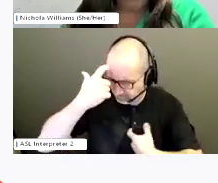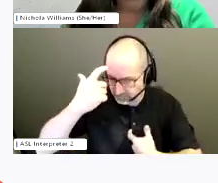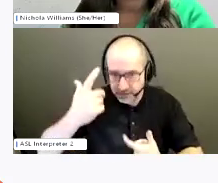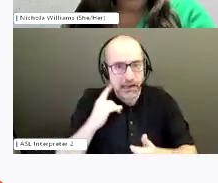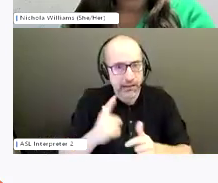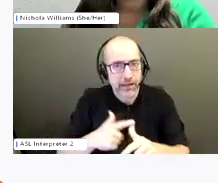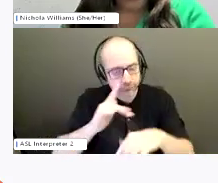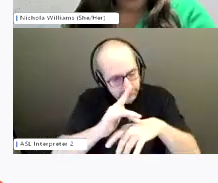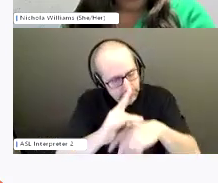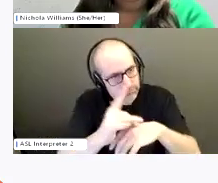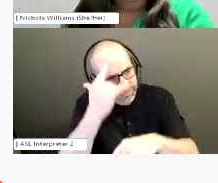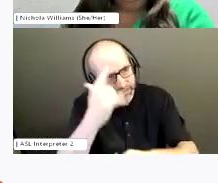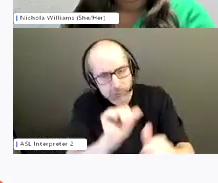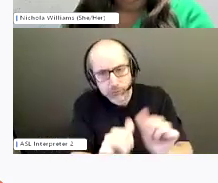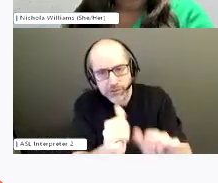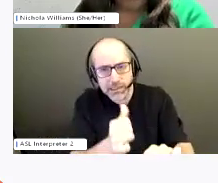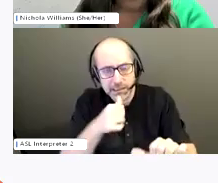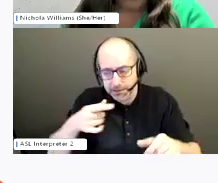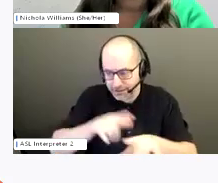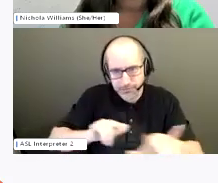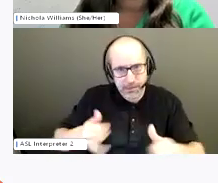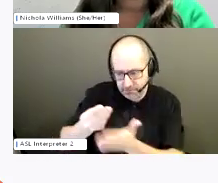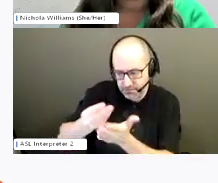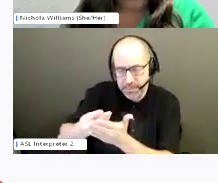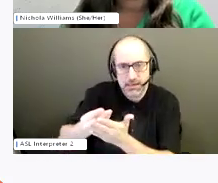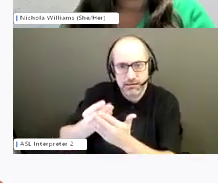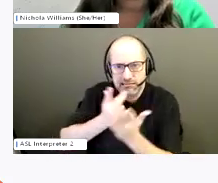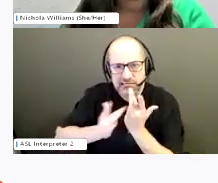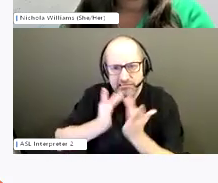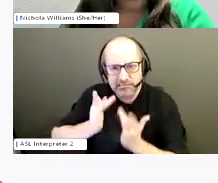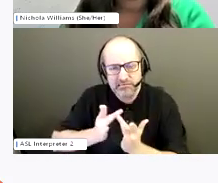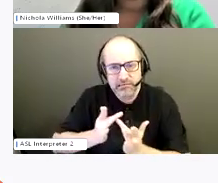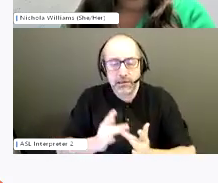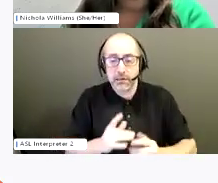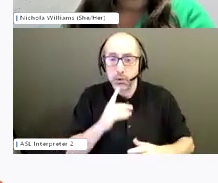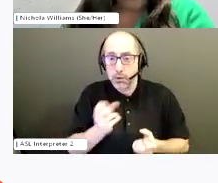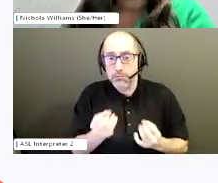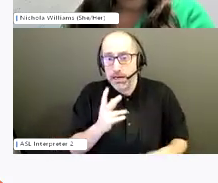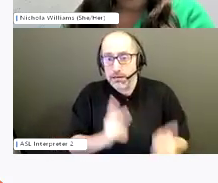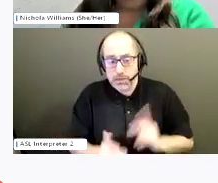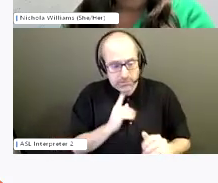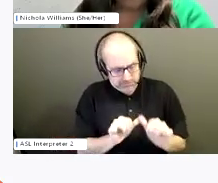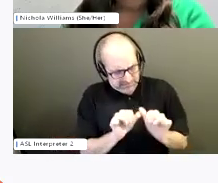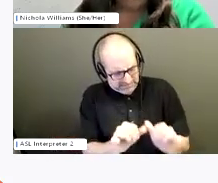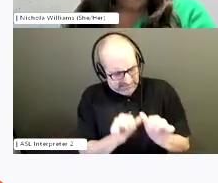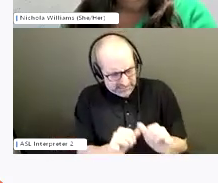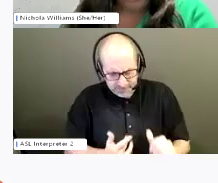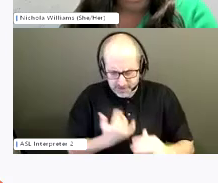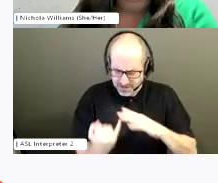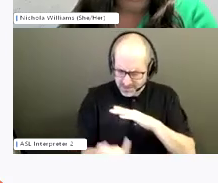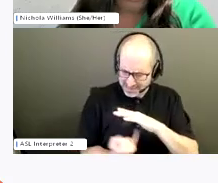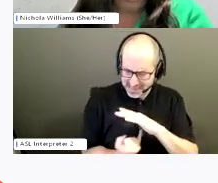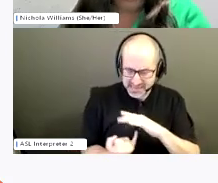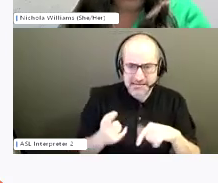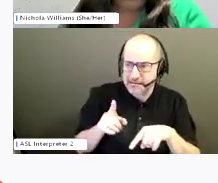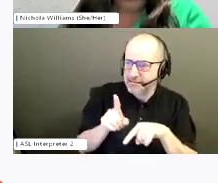experiencing economic abuse. Many survivors experience social isolation and are unable to afford to connect with support